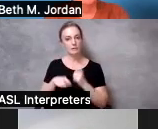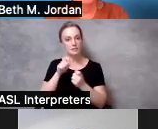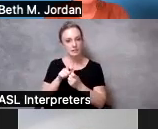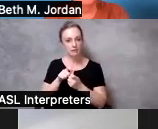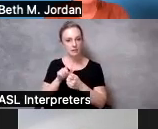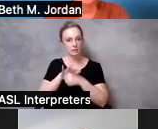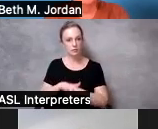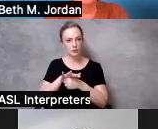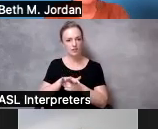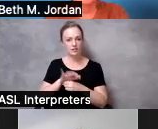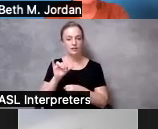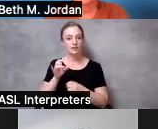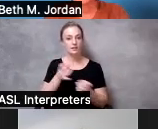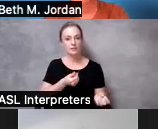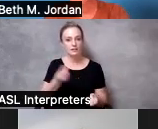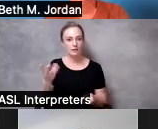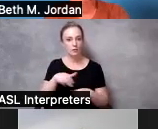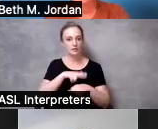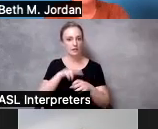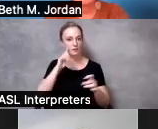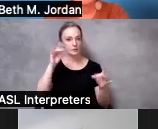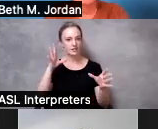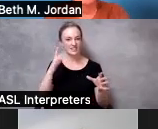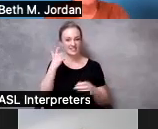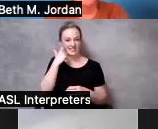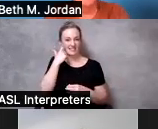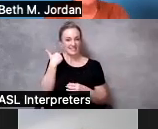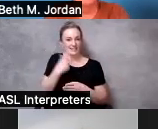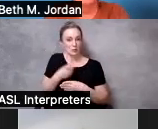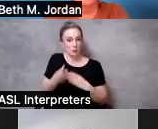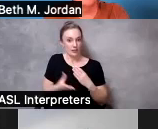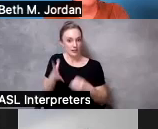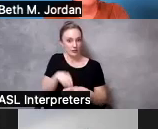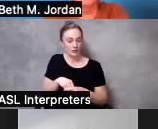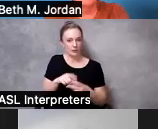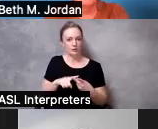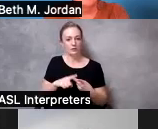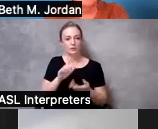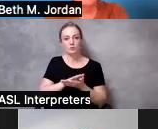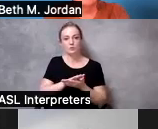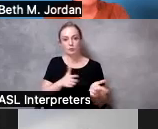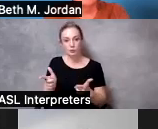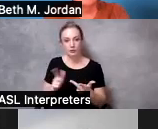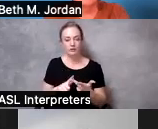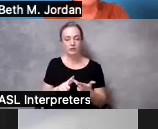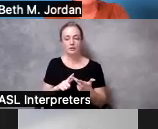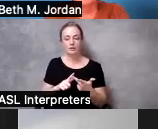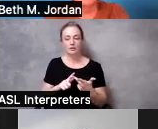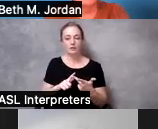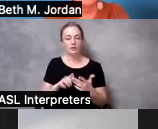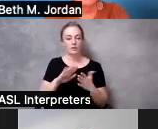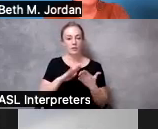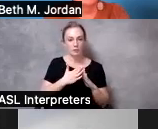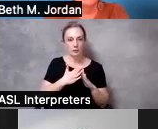multiple natural disasters, including one just this past weekend, a school shooting, escalating community and